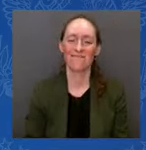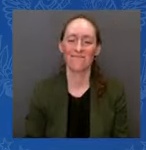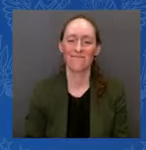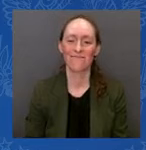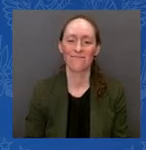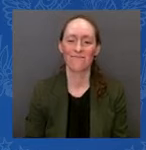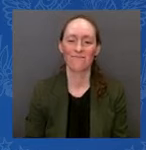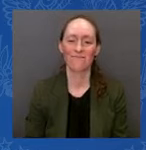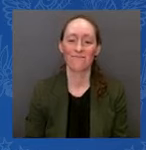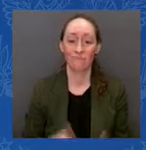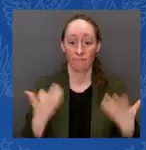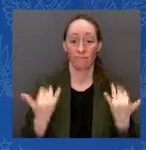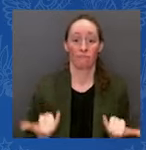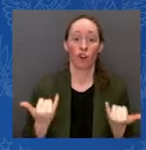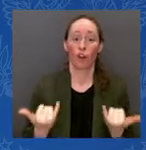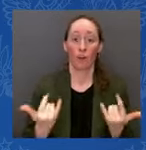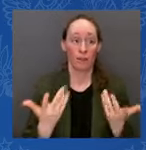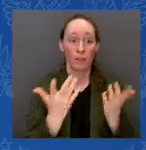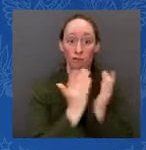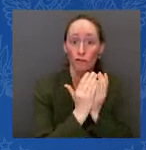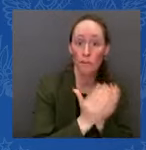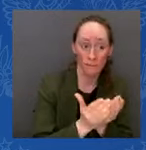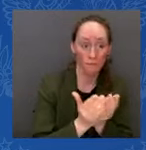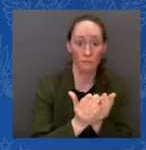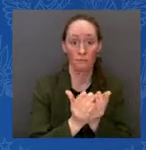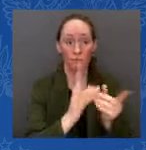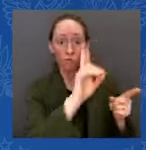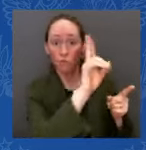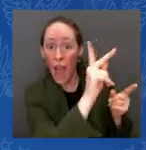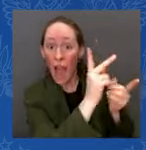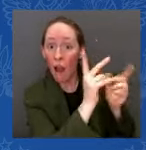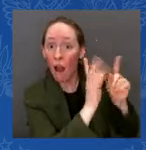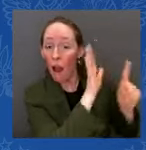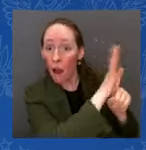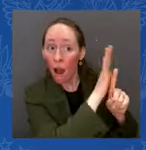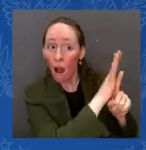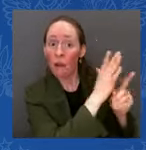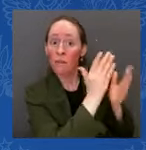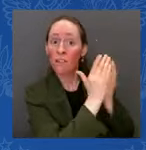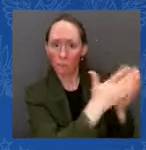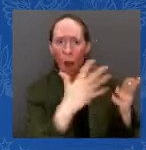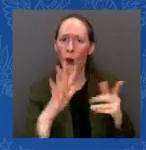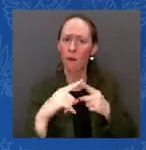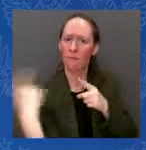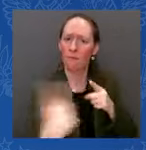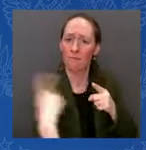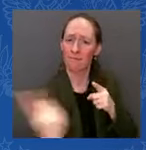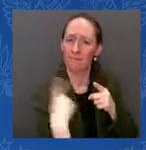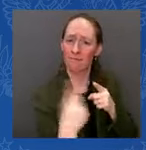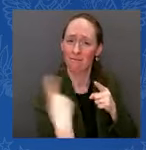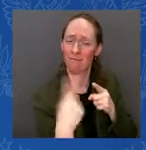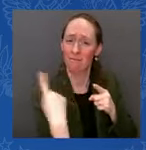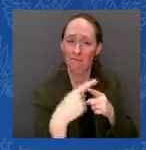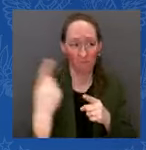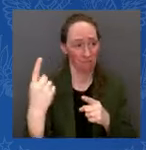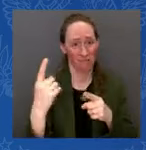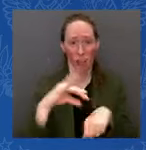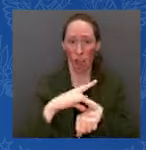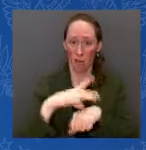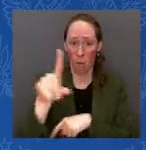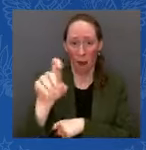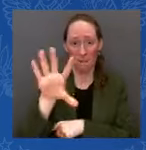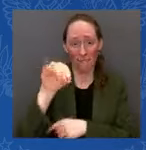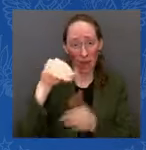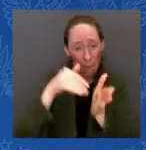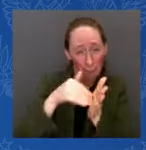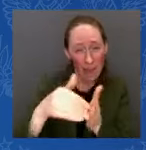around the entire globe, more than 150 million miles. That's gone to the moon 300 times. Now, we can't figure out